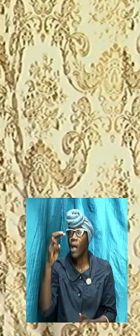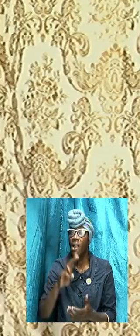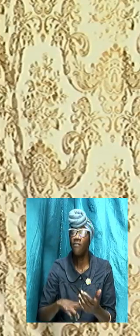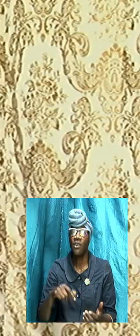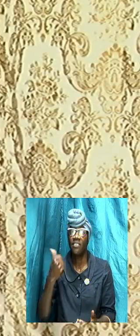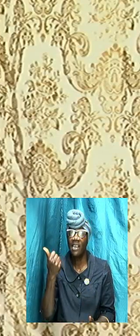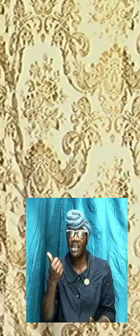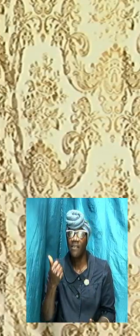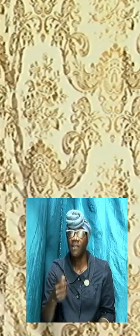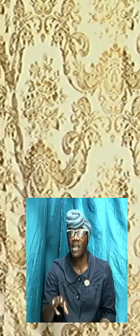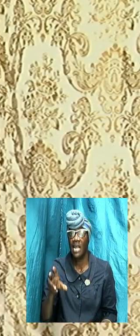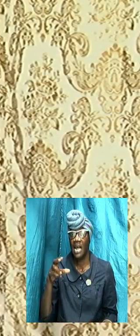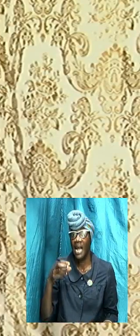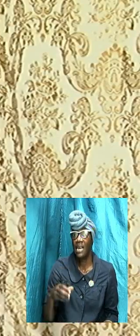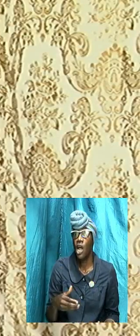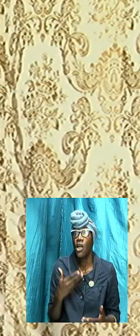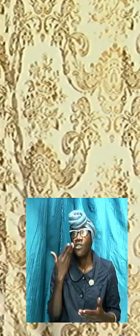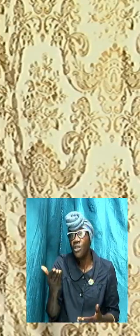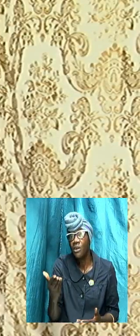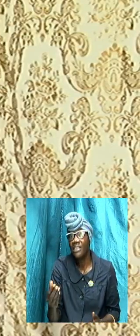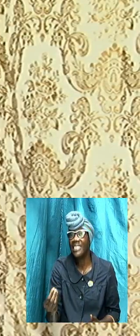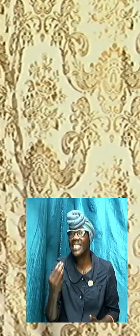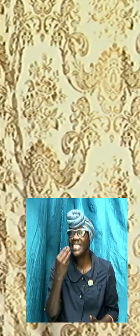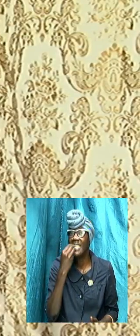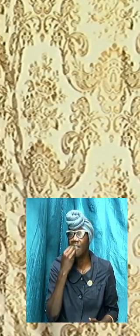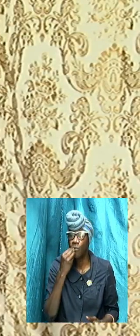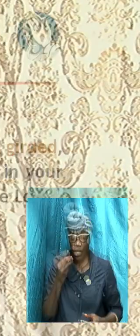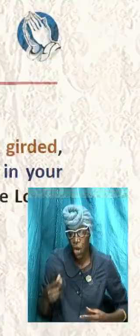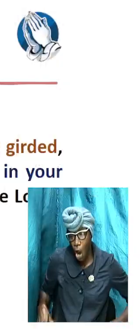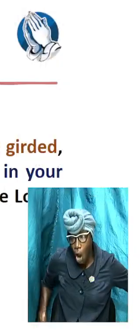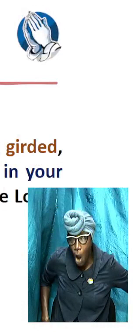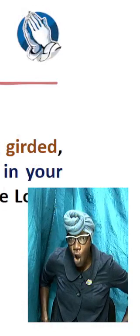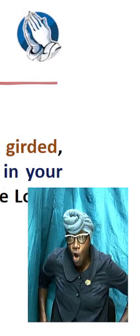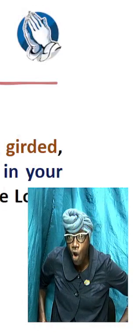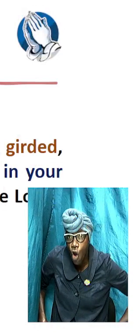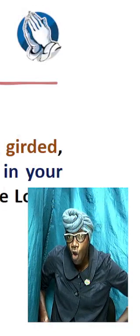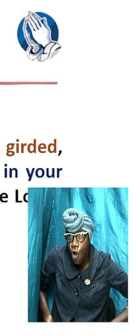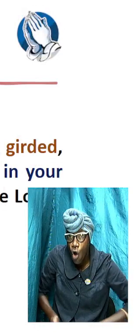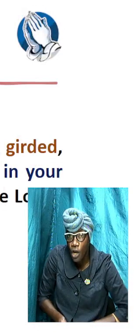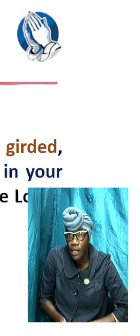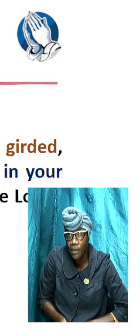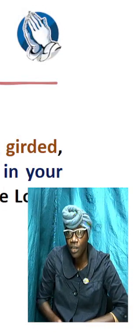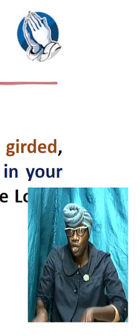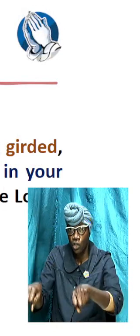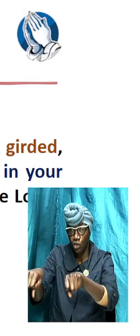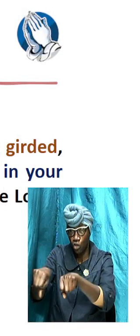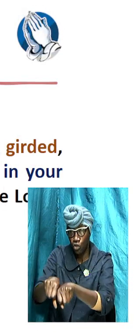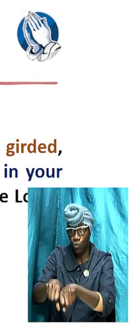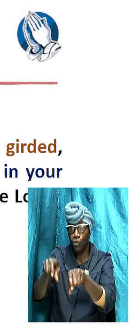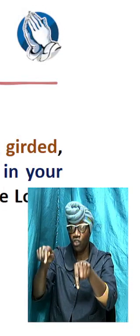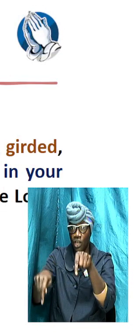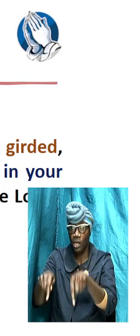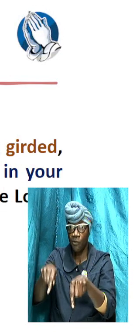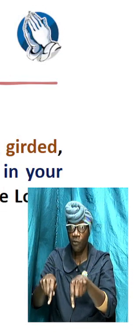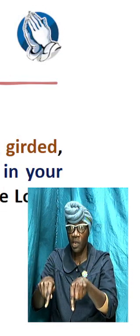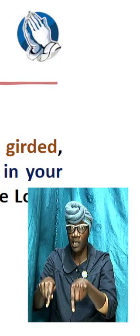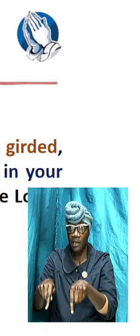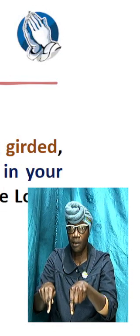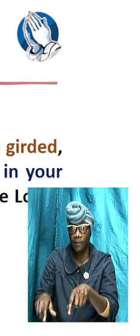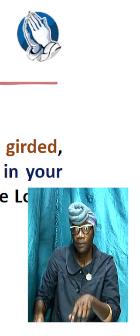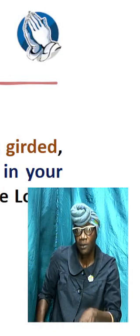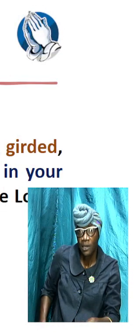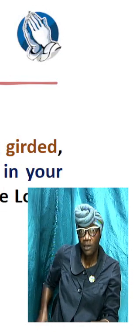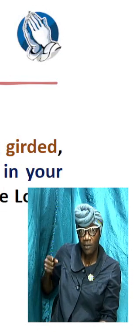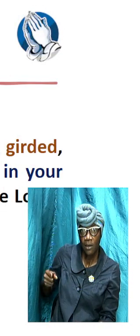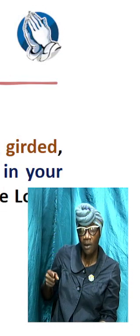thus shall ye eat it, with your loins girded, your shoes on your feet, and your staff in